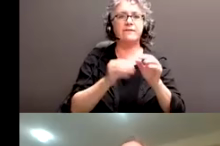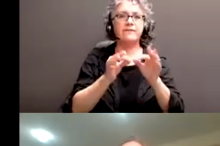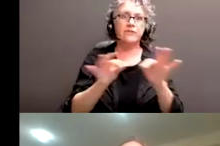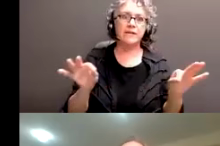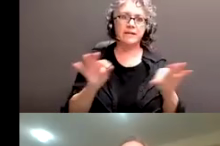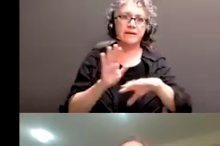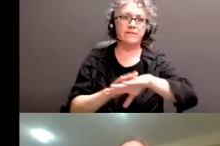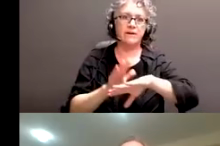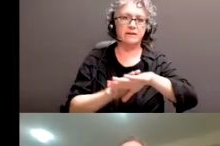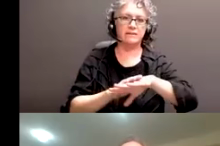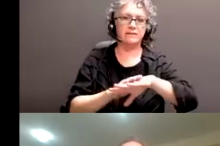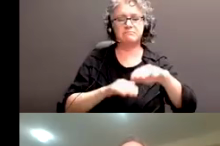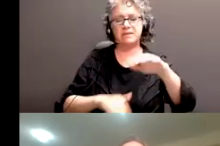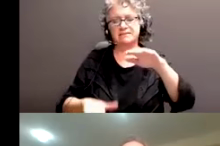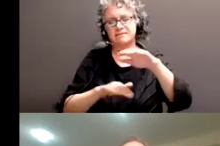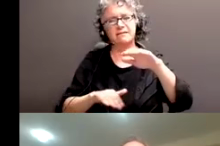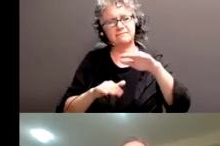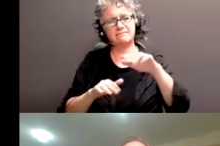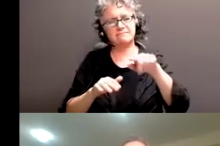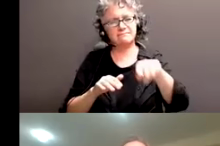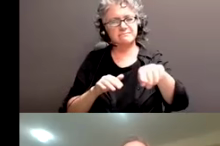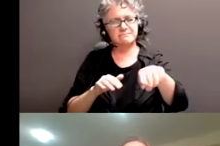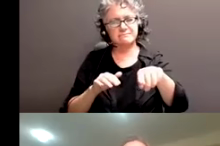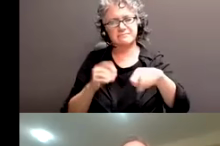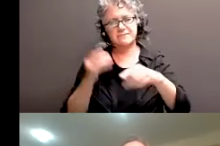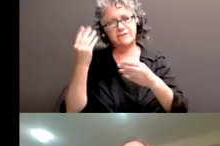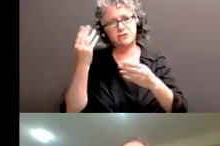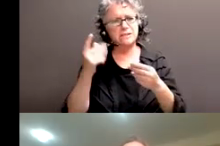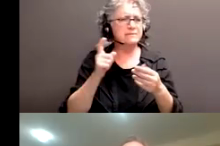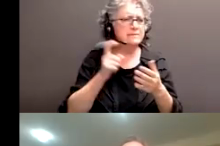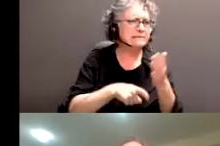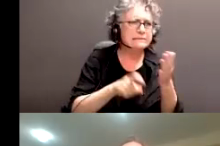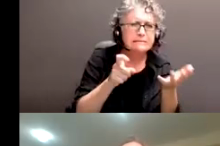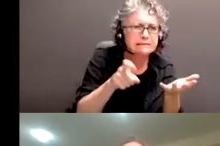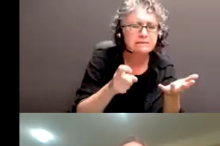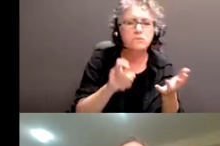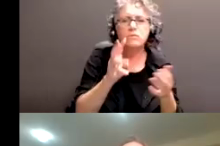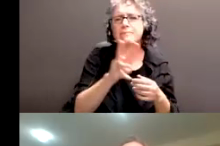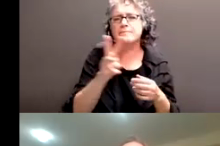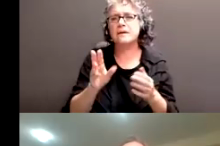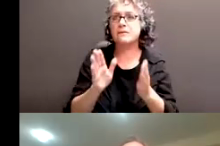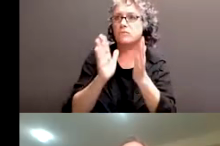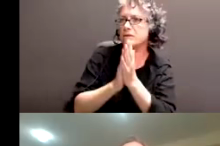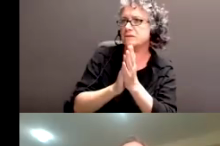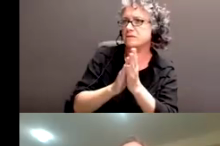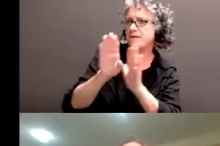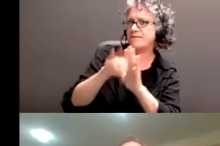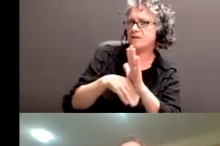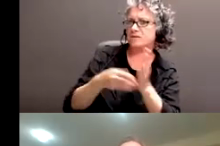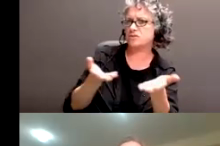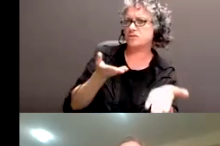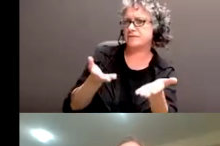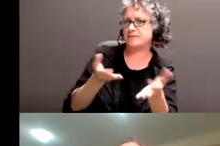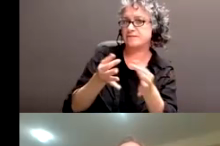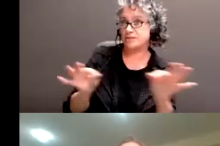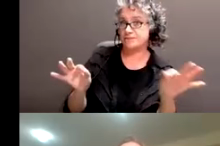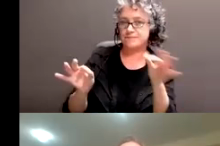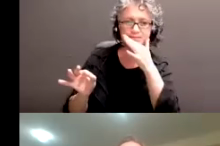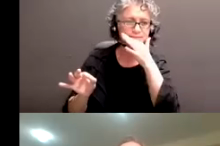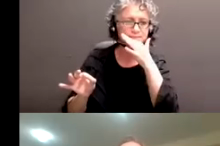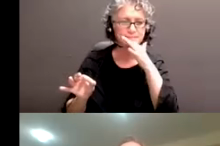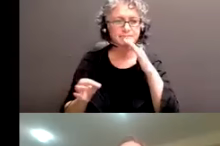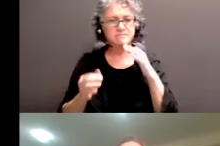these specific legal information you need. So you can go on their website and request that. So here's just a list of other